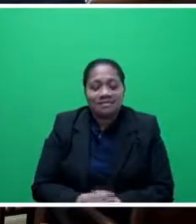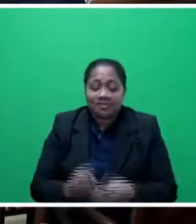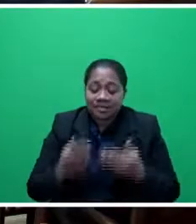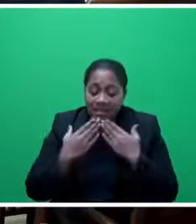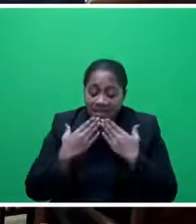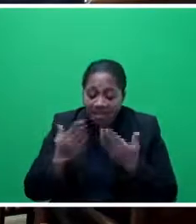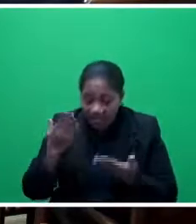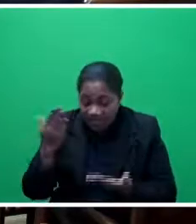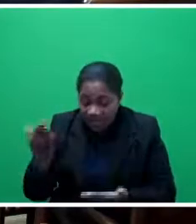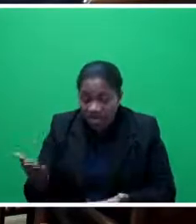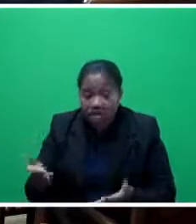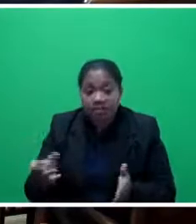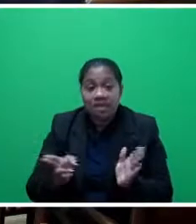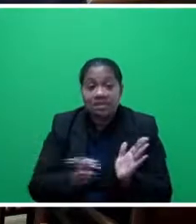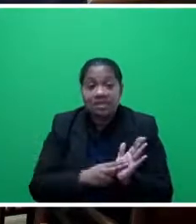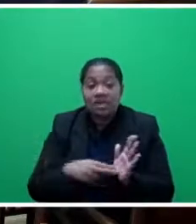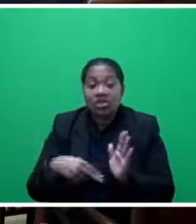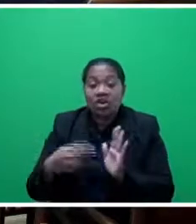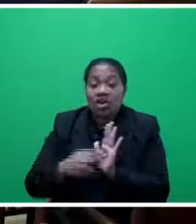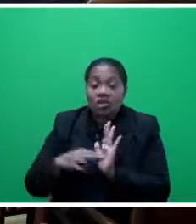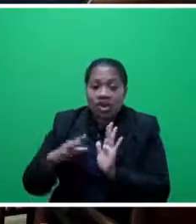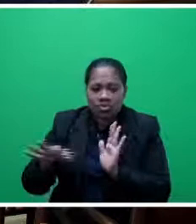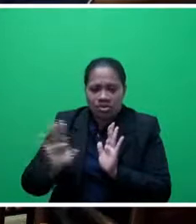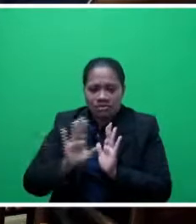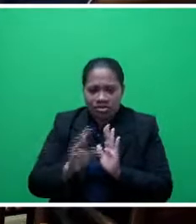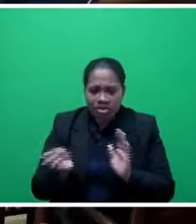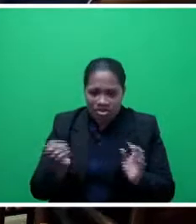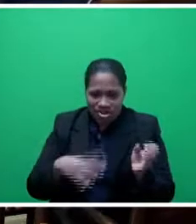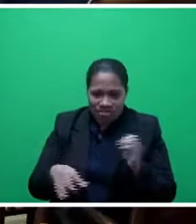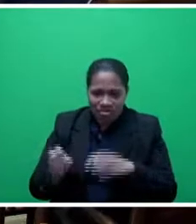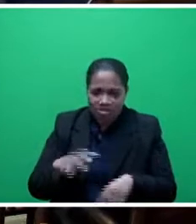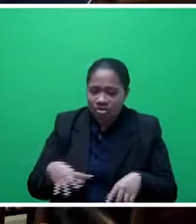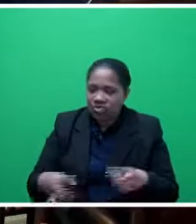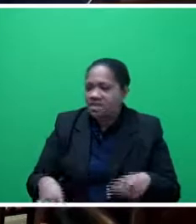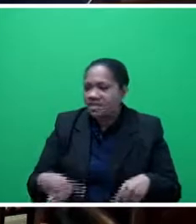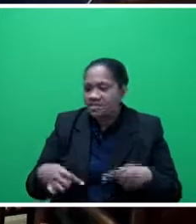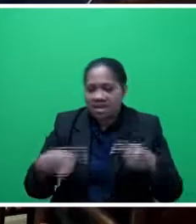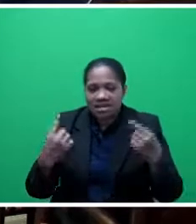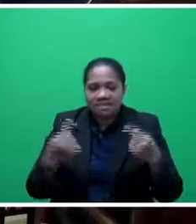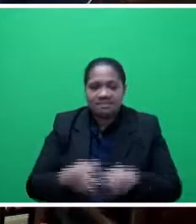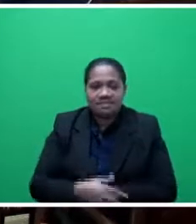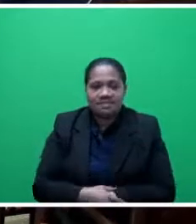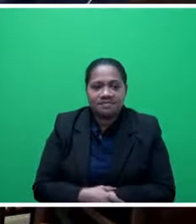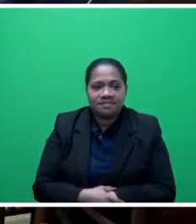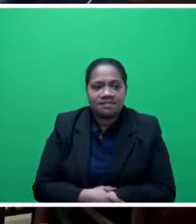Niconoy Kula for his contribution to the debate.